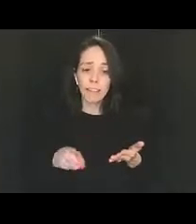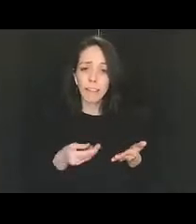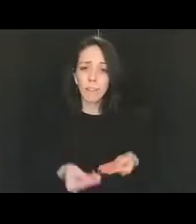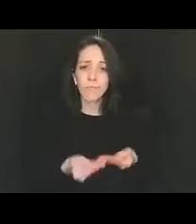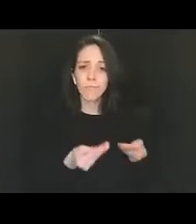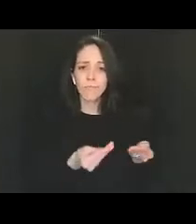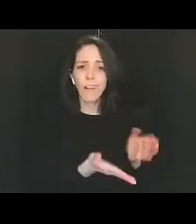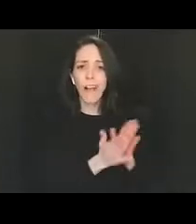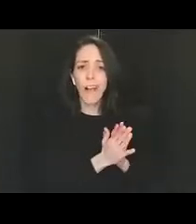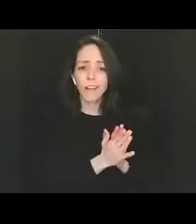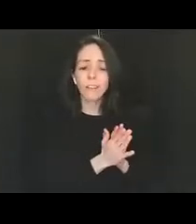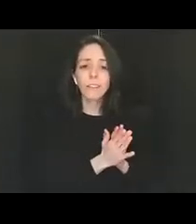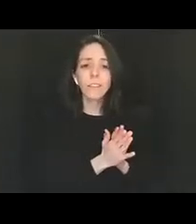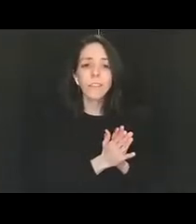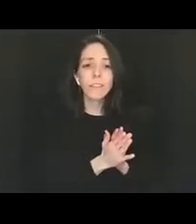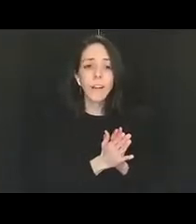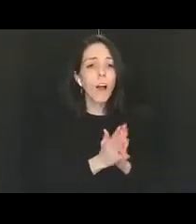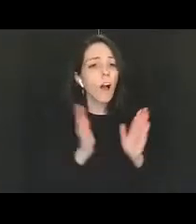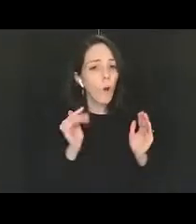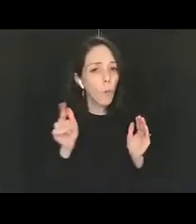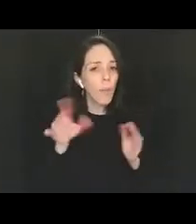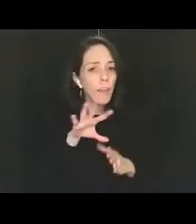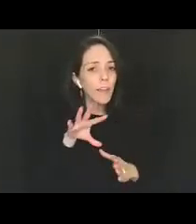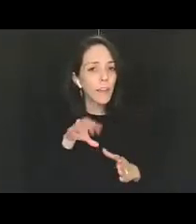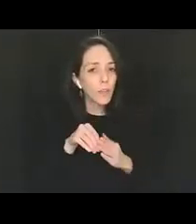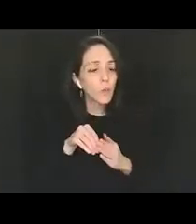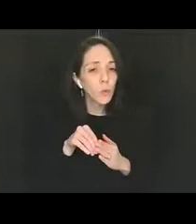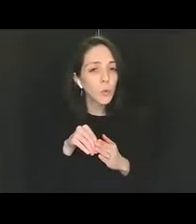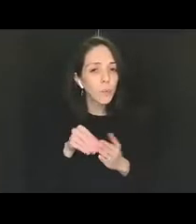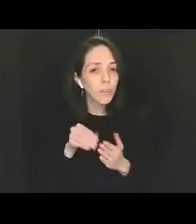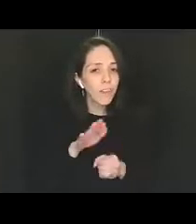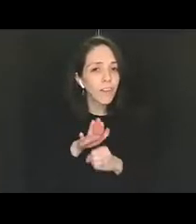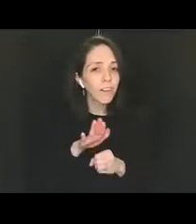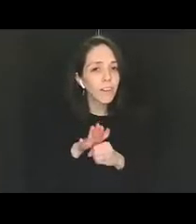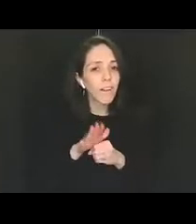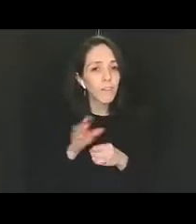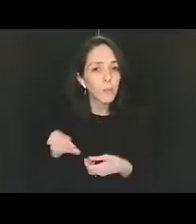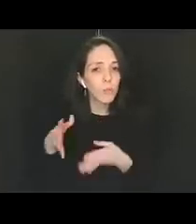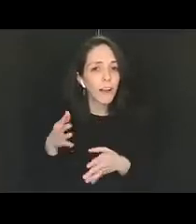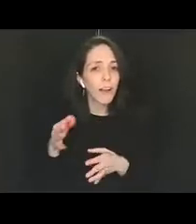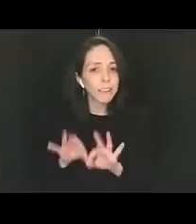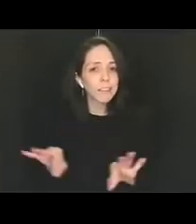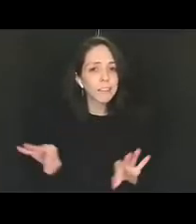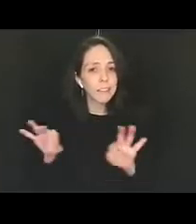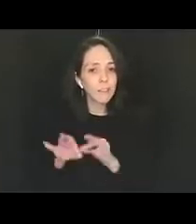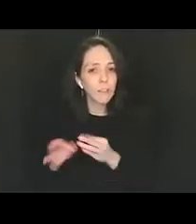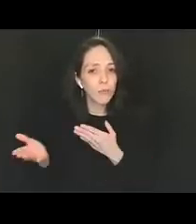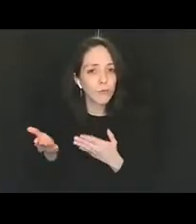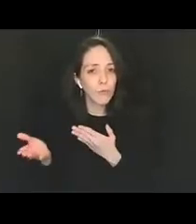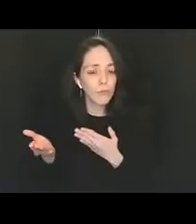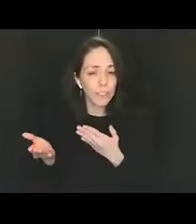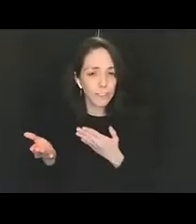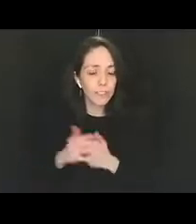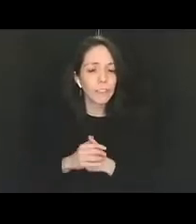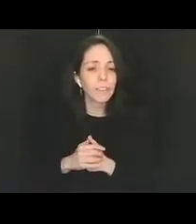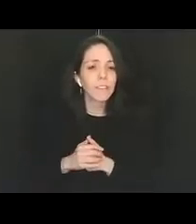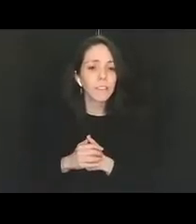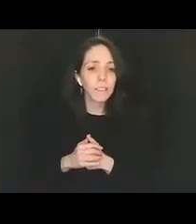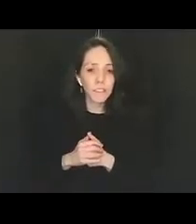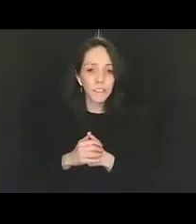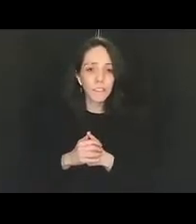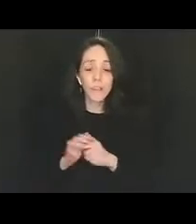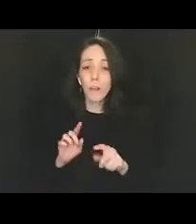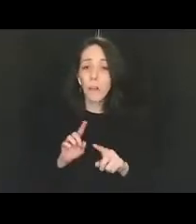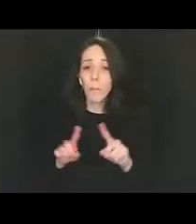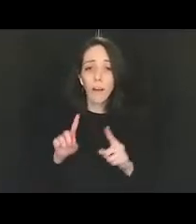those essential services. So I really hope, but I haven't seen the details of the line